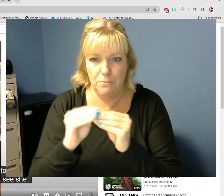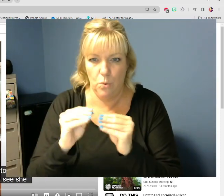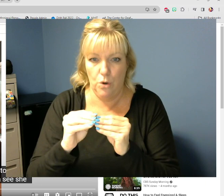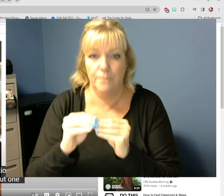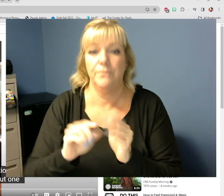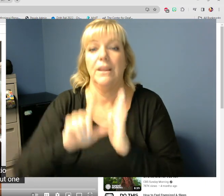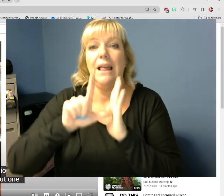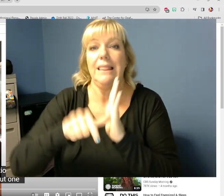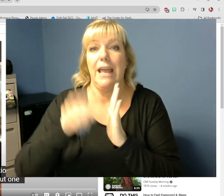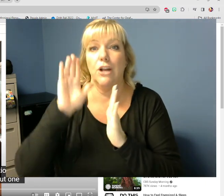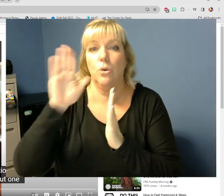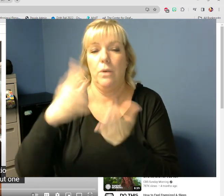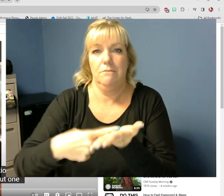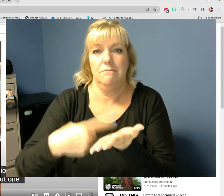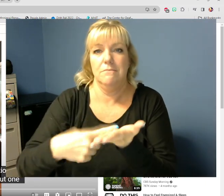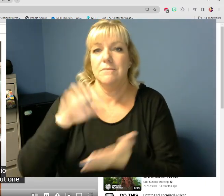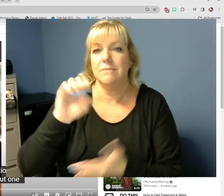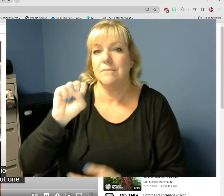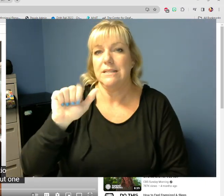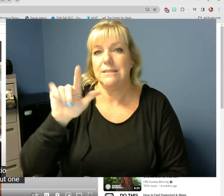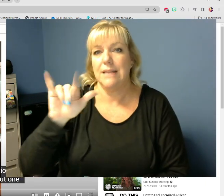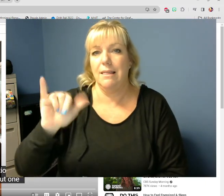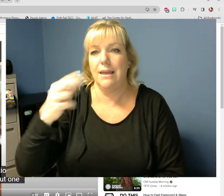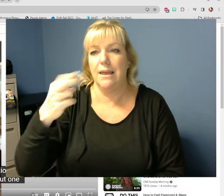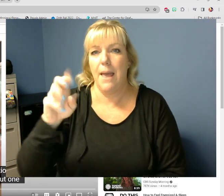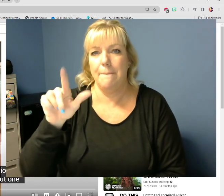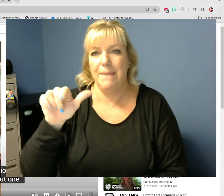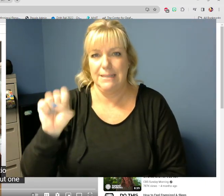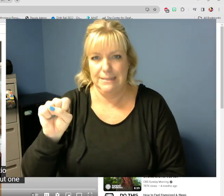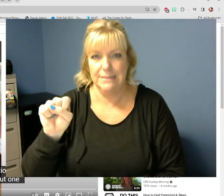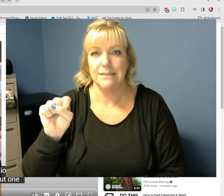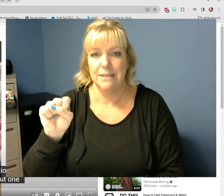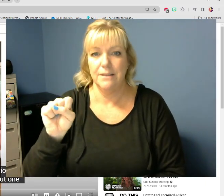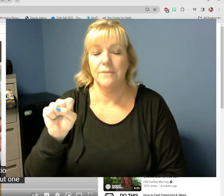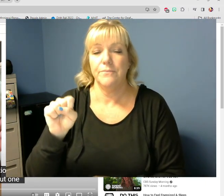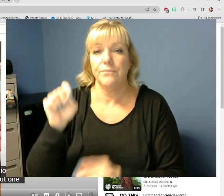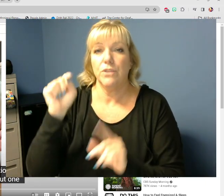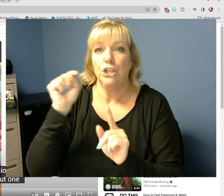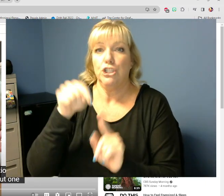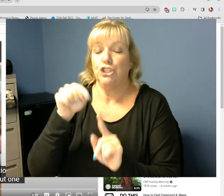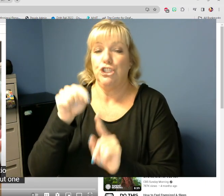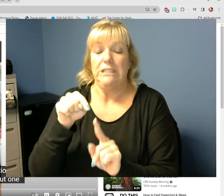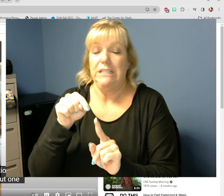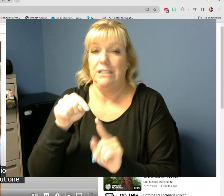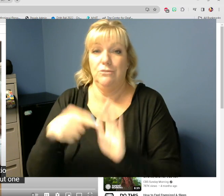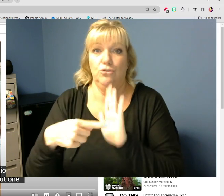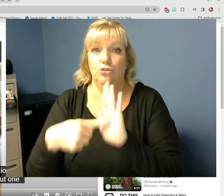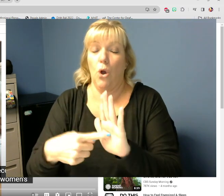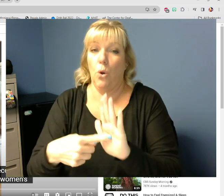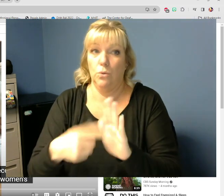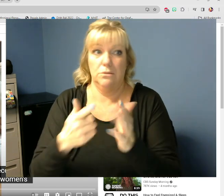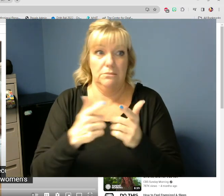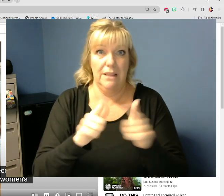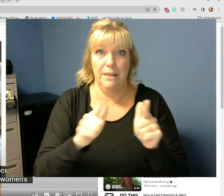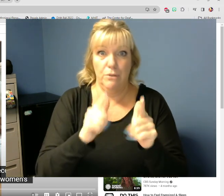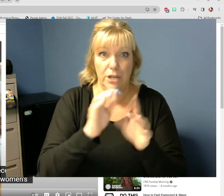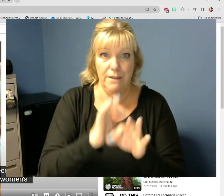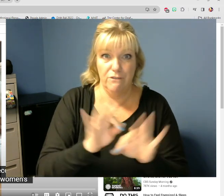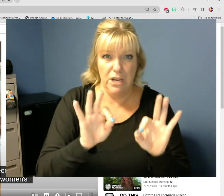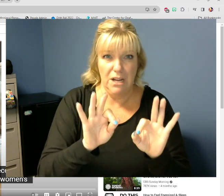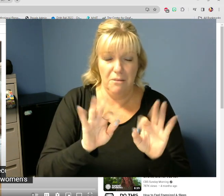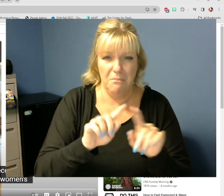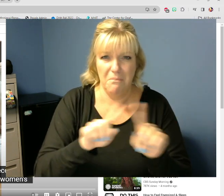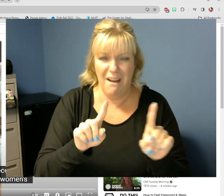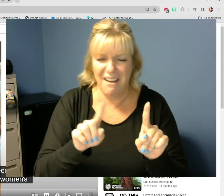going to see she completely reflects that contradiction of talking about liberty and freedom, but 1 out of 5 people are